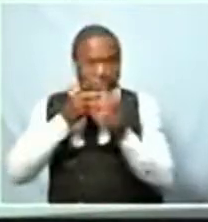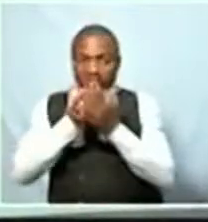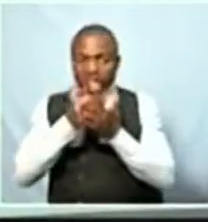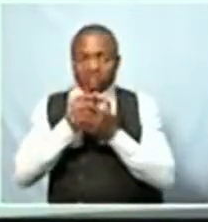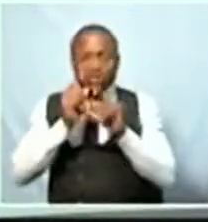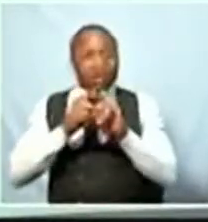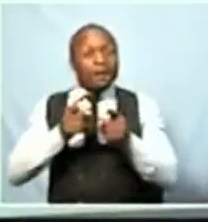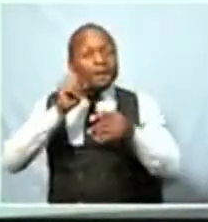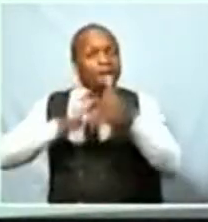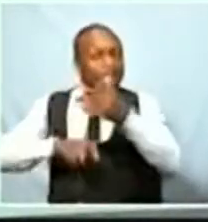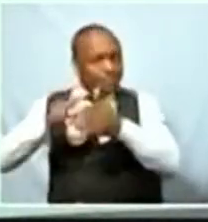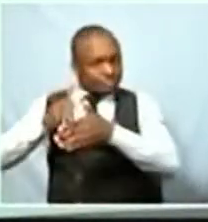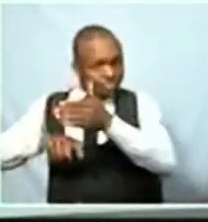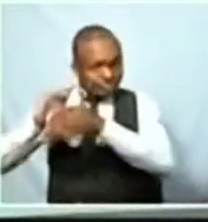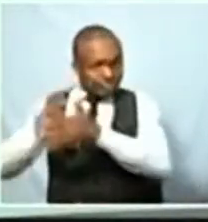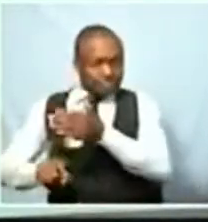fees.